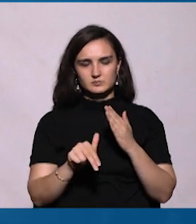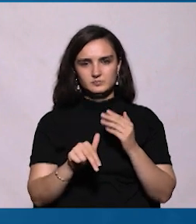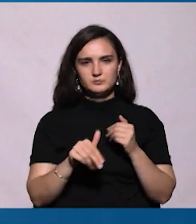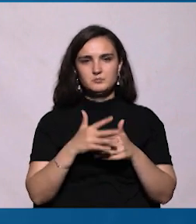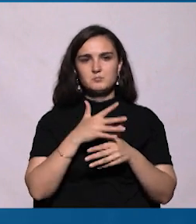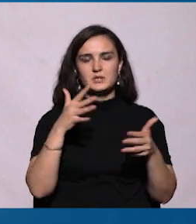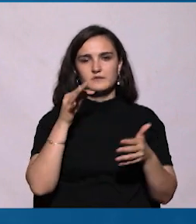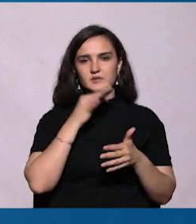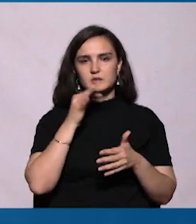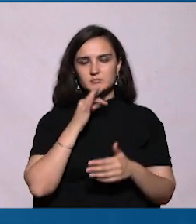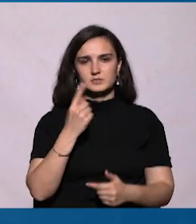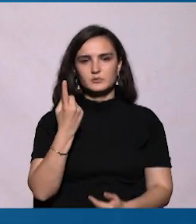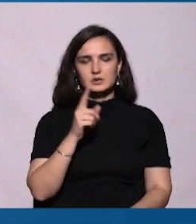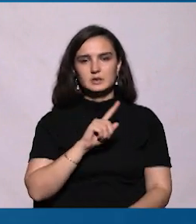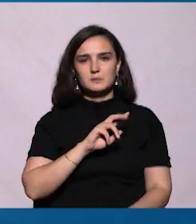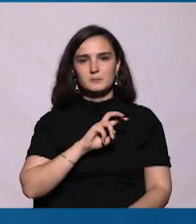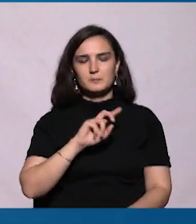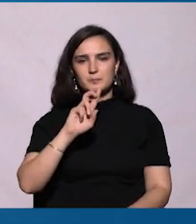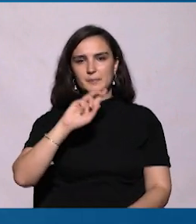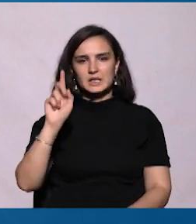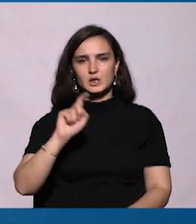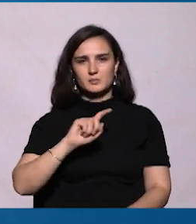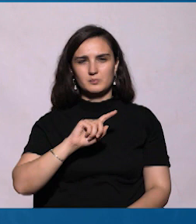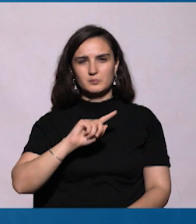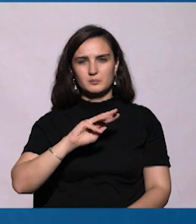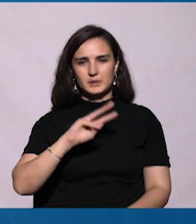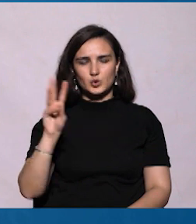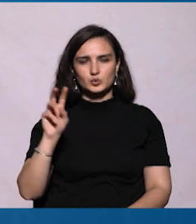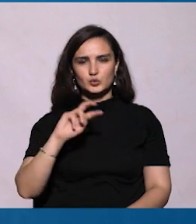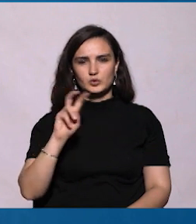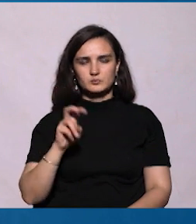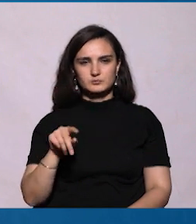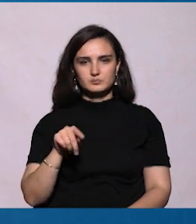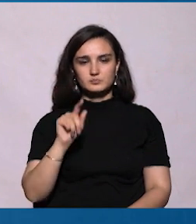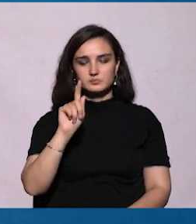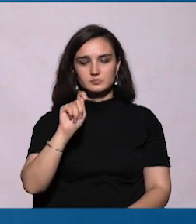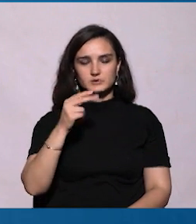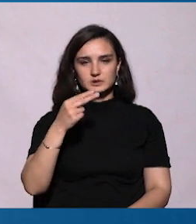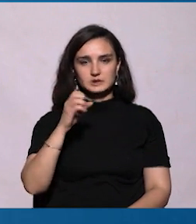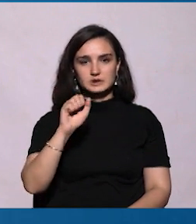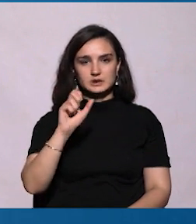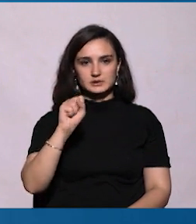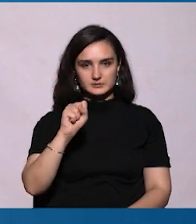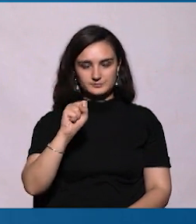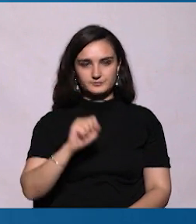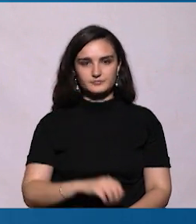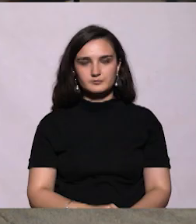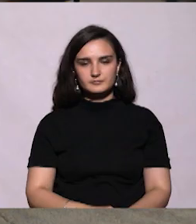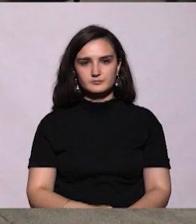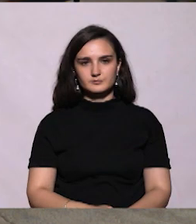than $1 billion. Remember, not then,